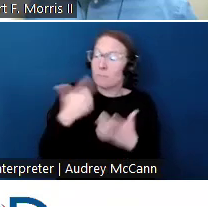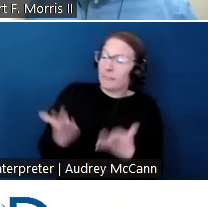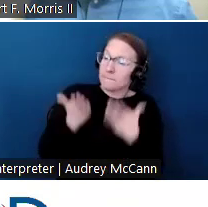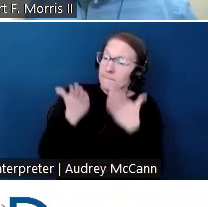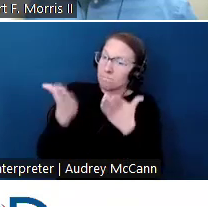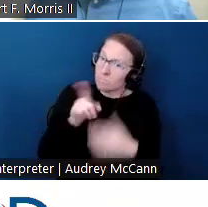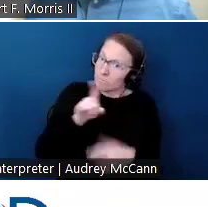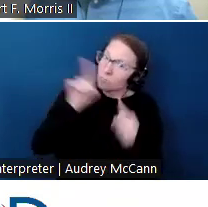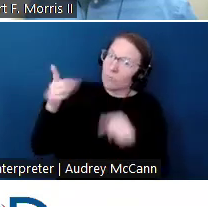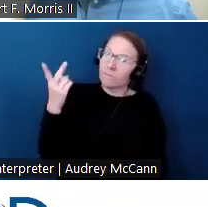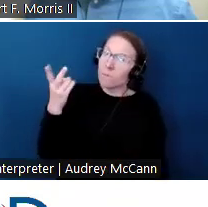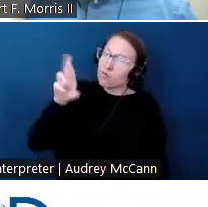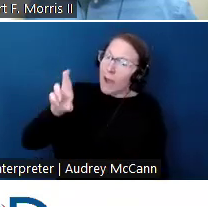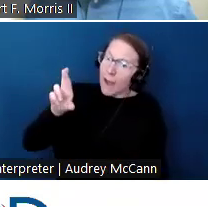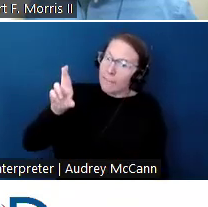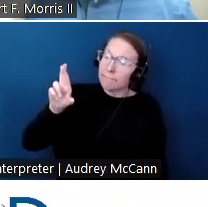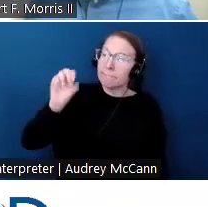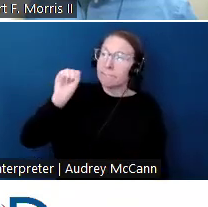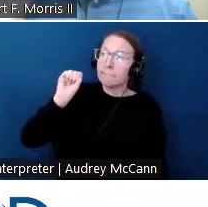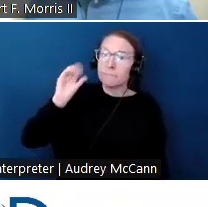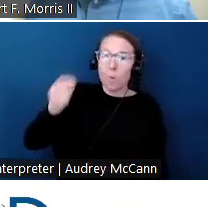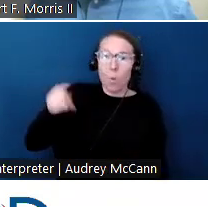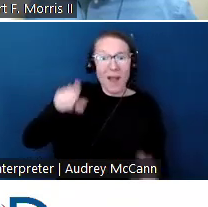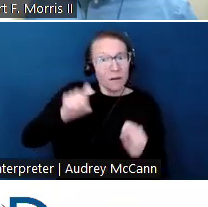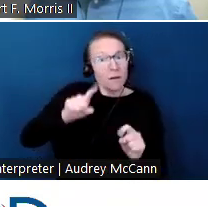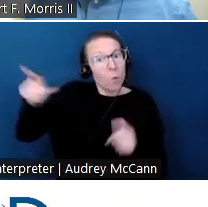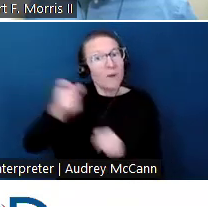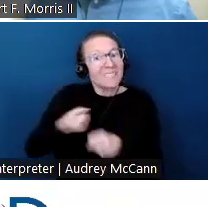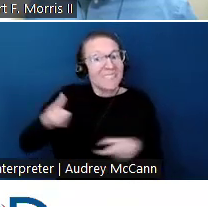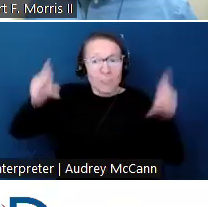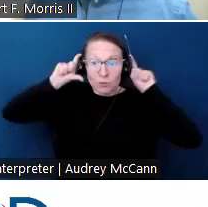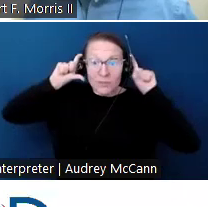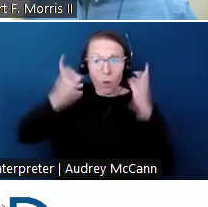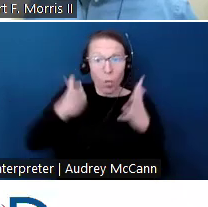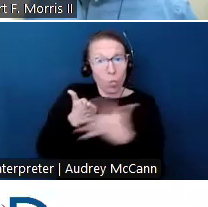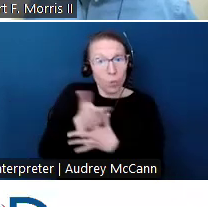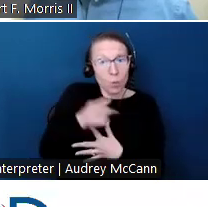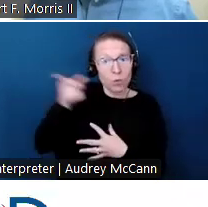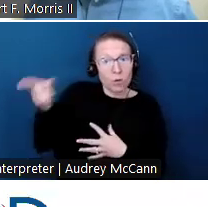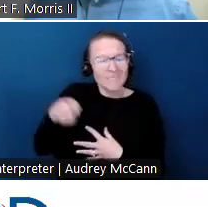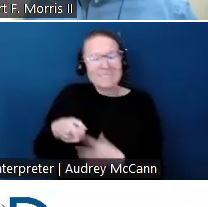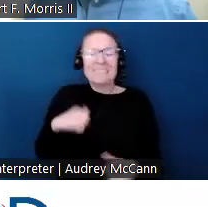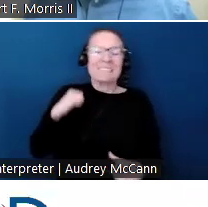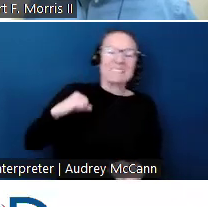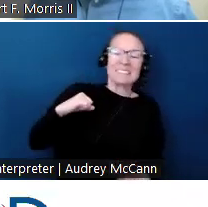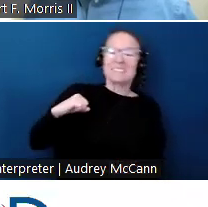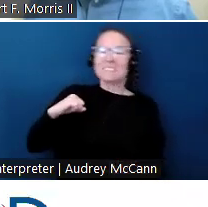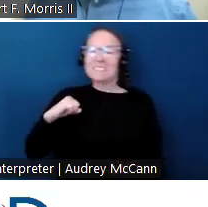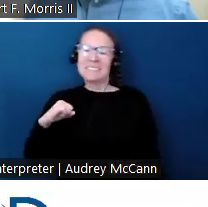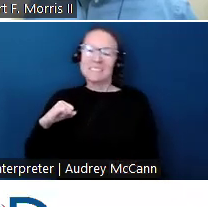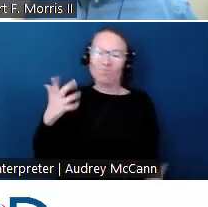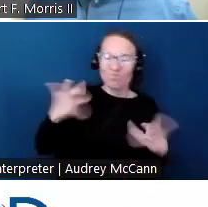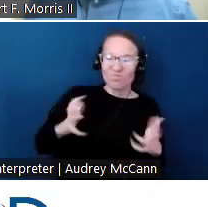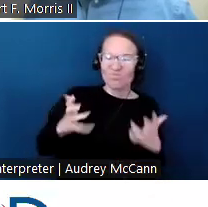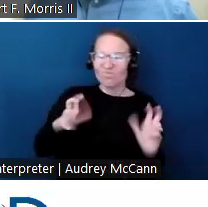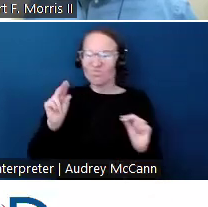Voc Rehab just so that he could get hearing aids through Voc Rehab. He was very resistant to that. He didn't want what he felt